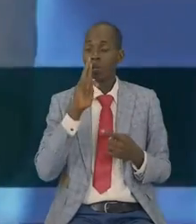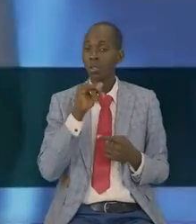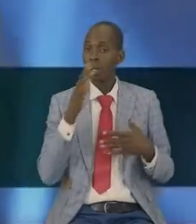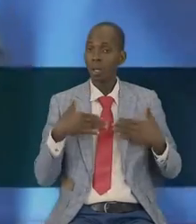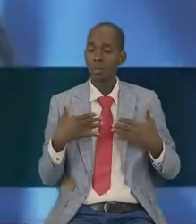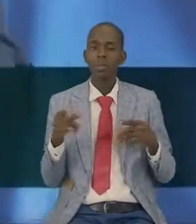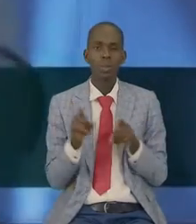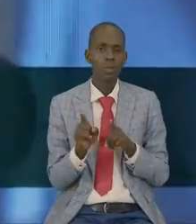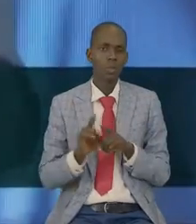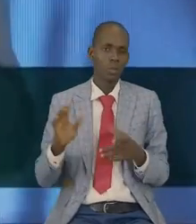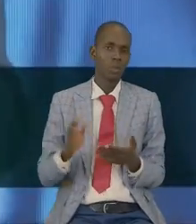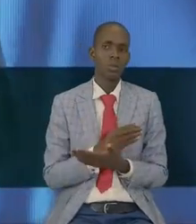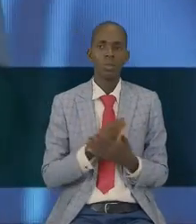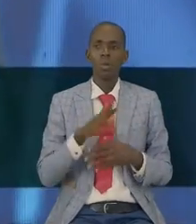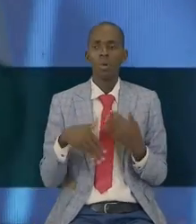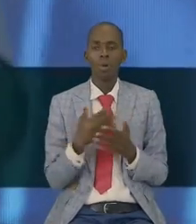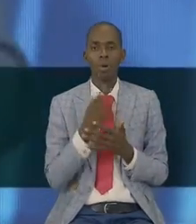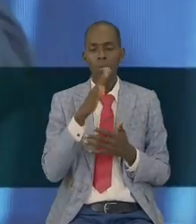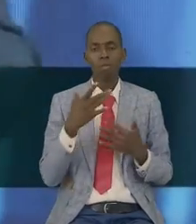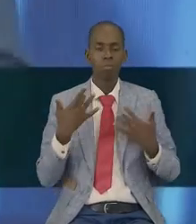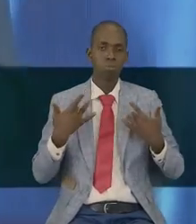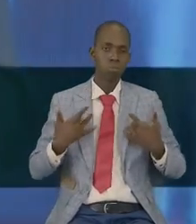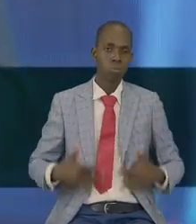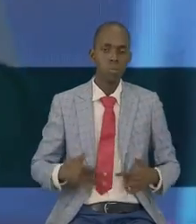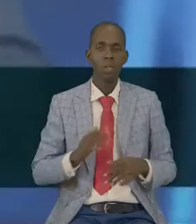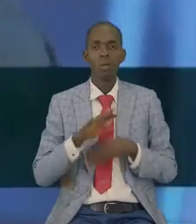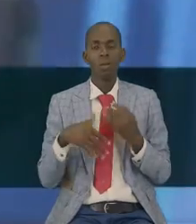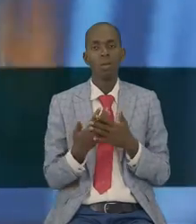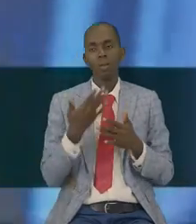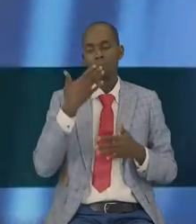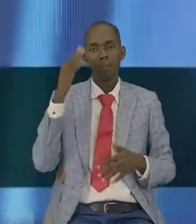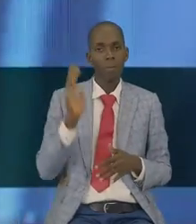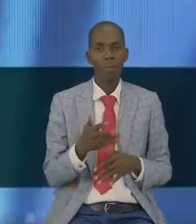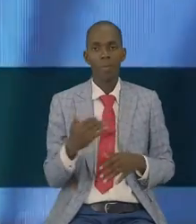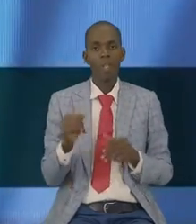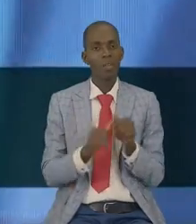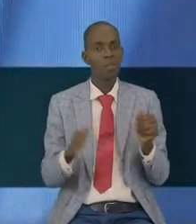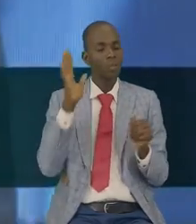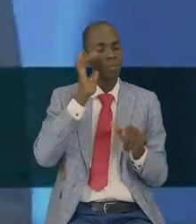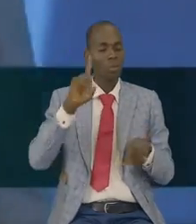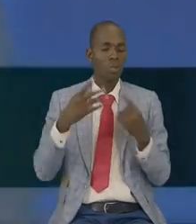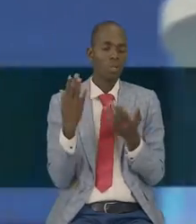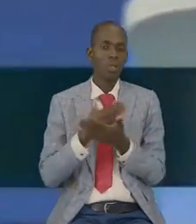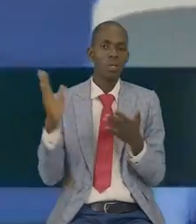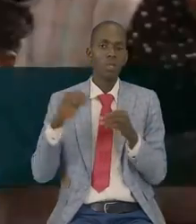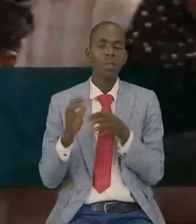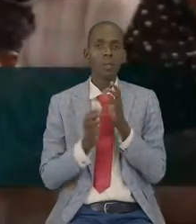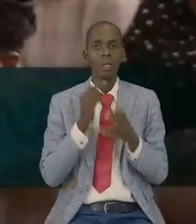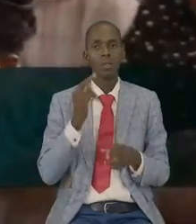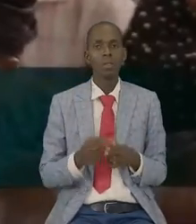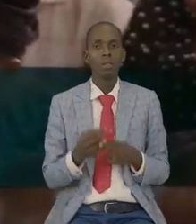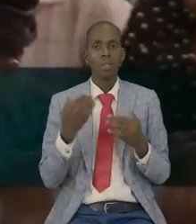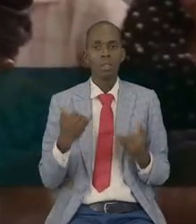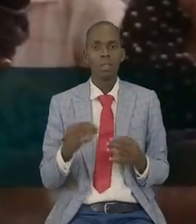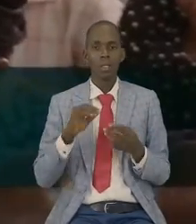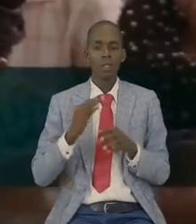sing. And all your disappointments and all those evil things, everything will pass away in Jesus' name. I come to number